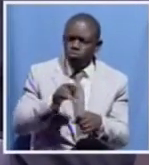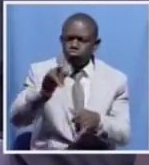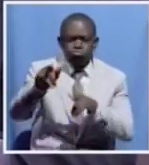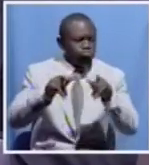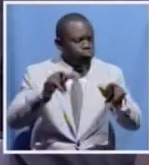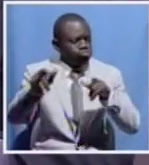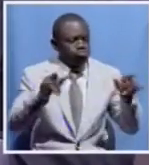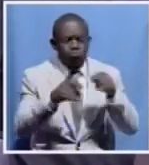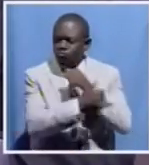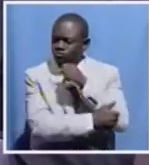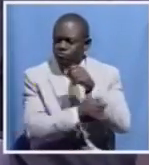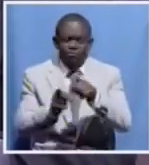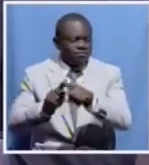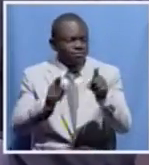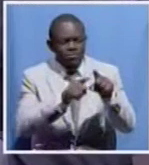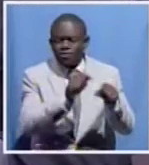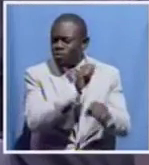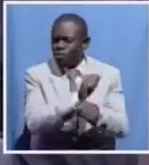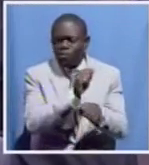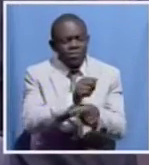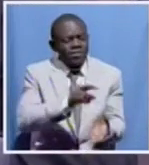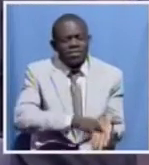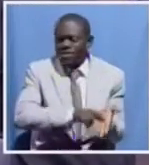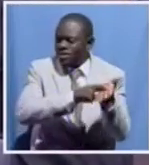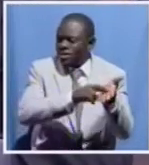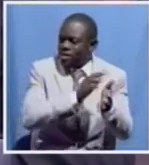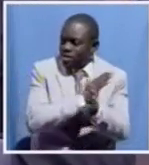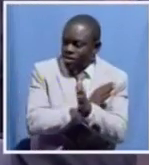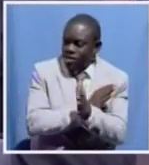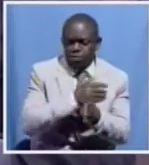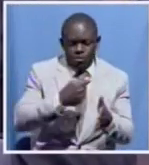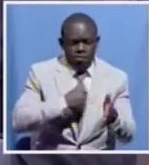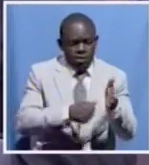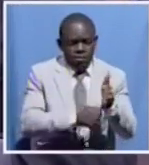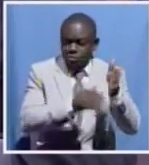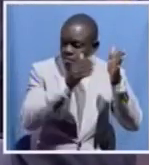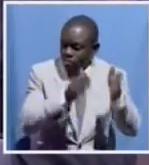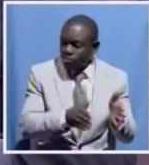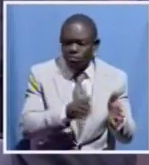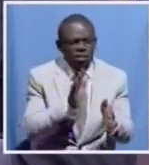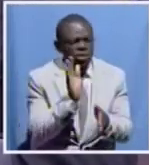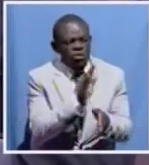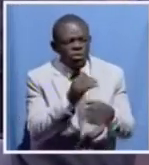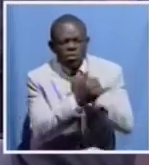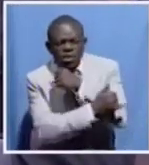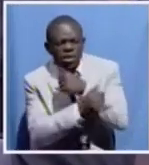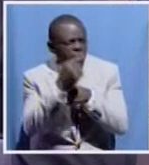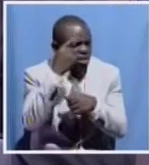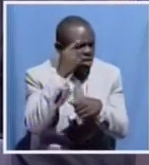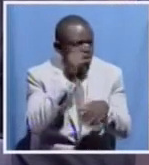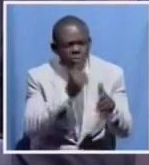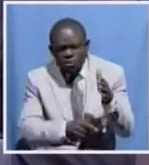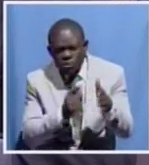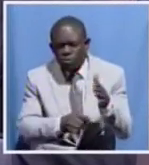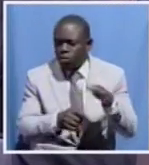the Vienna Convention. You respect the sovereignty of the country in which you are doing representation. And you know, me, I am happy,